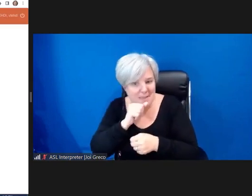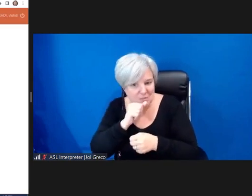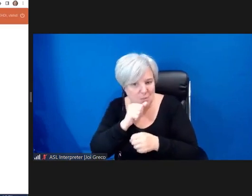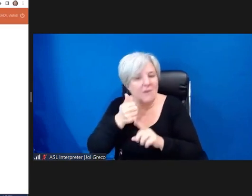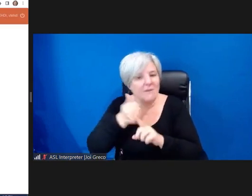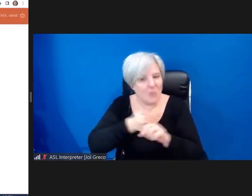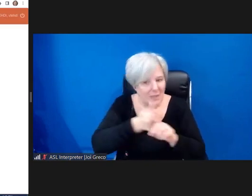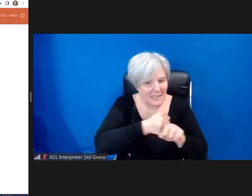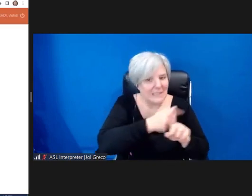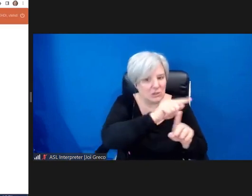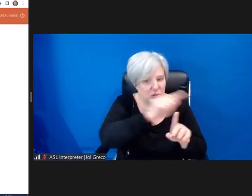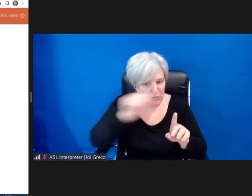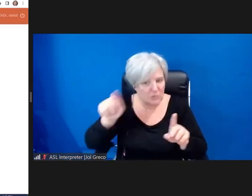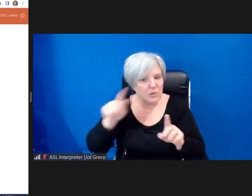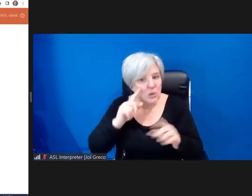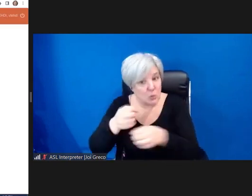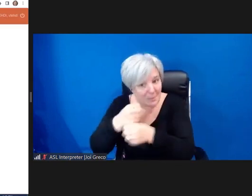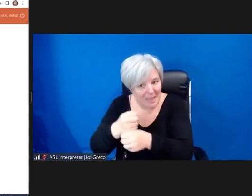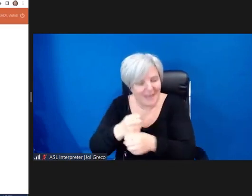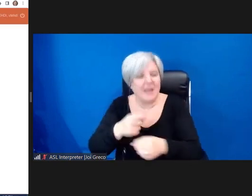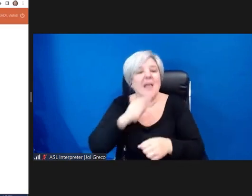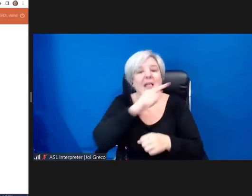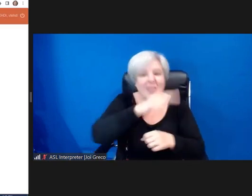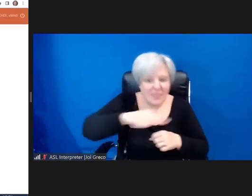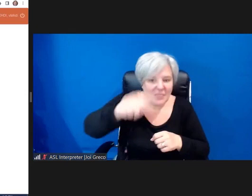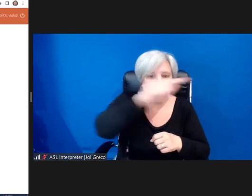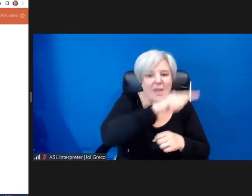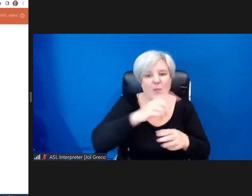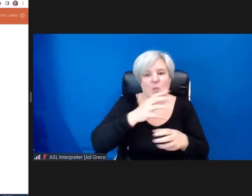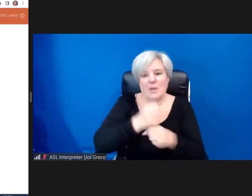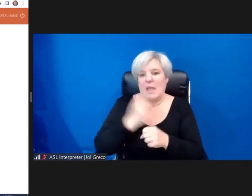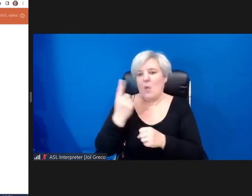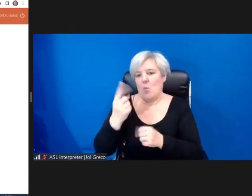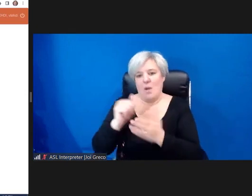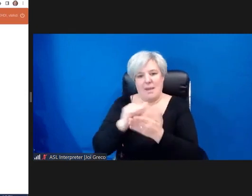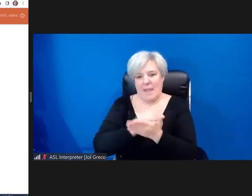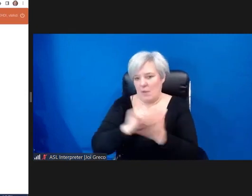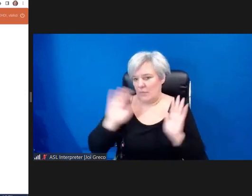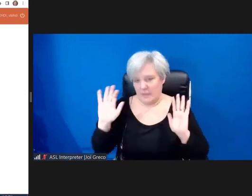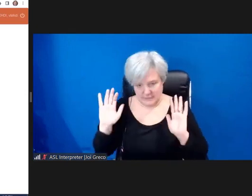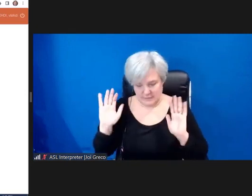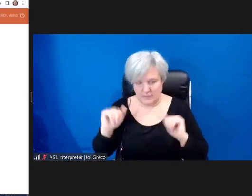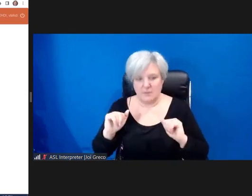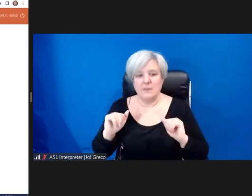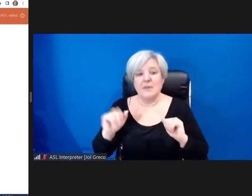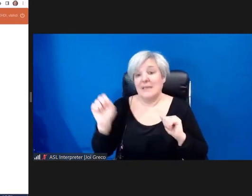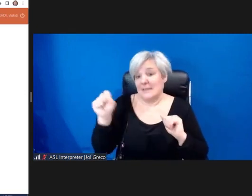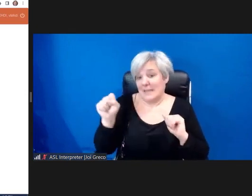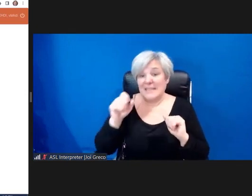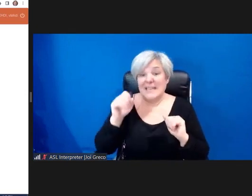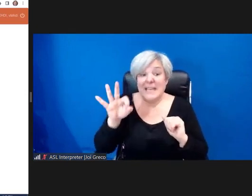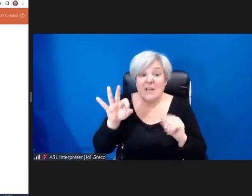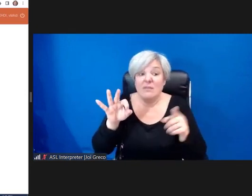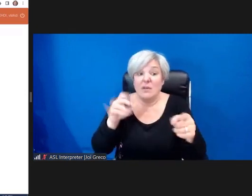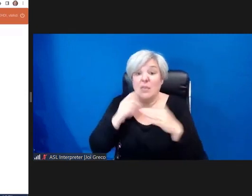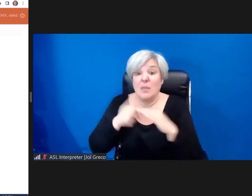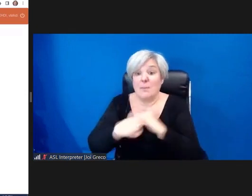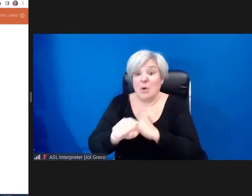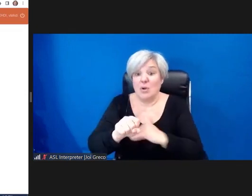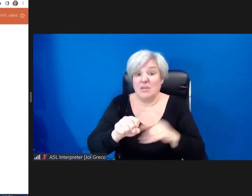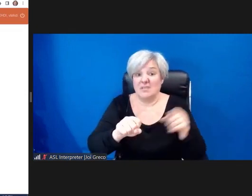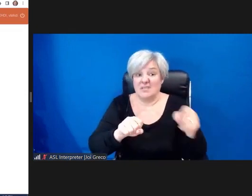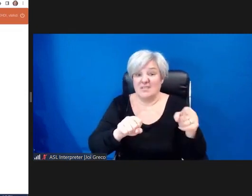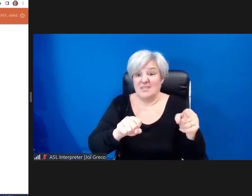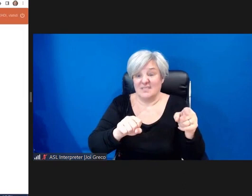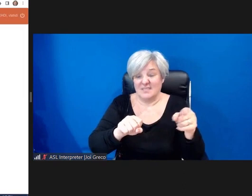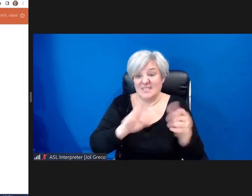each of your facilities, and each facility will only get one account. Yes, if the birth facility forgets or loses